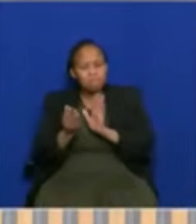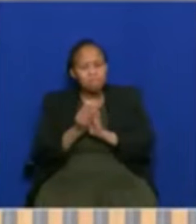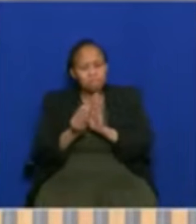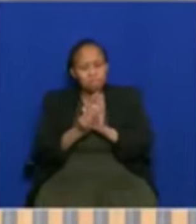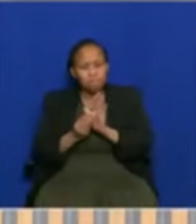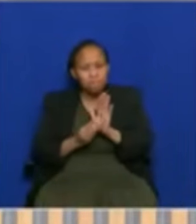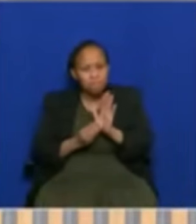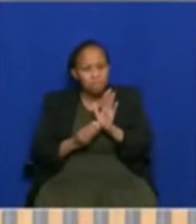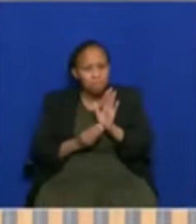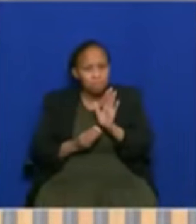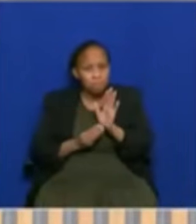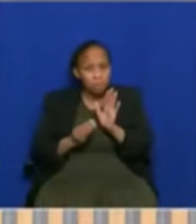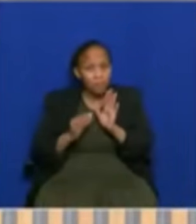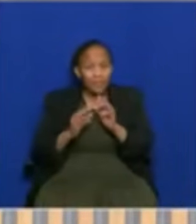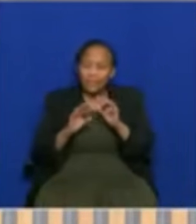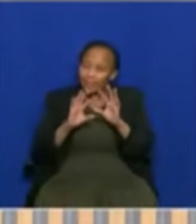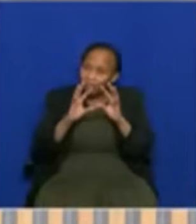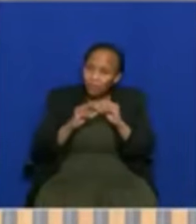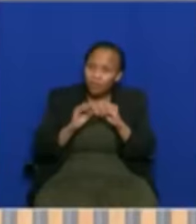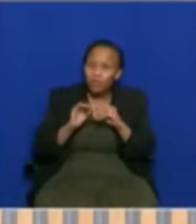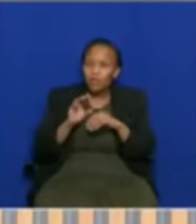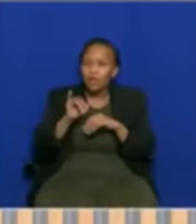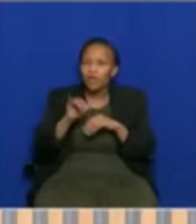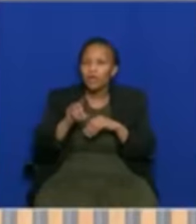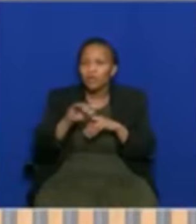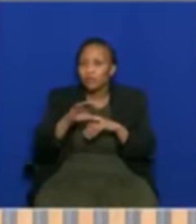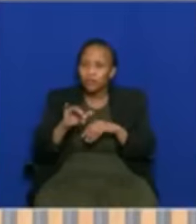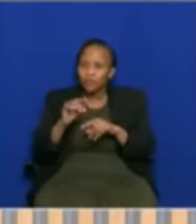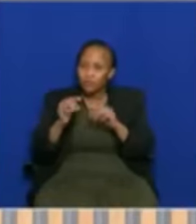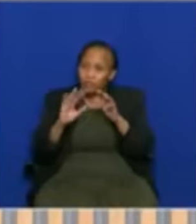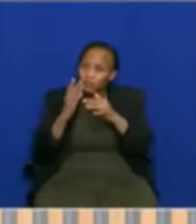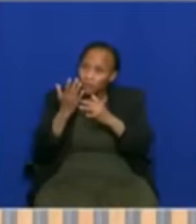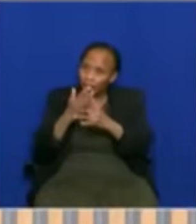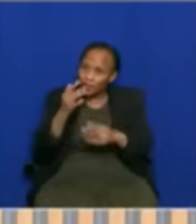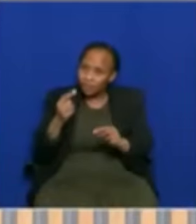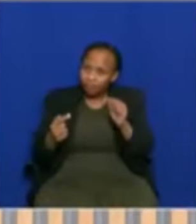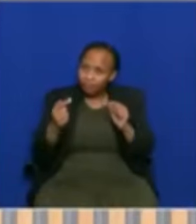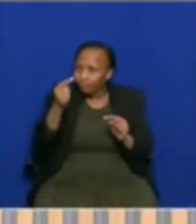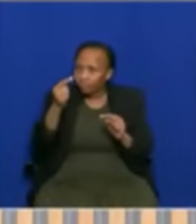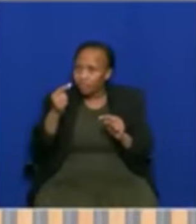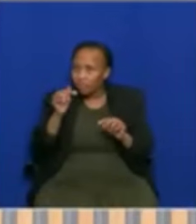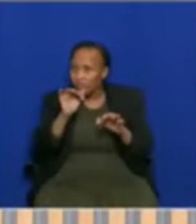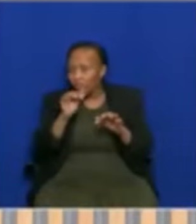against the people you seek to arrest and to charge.